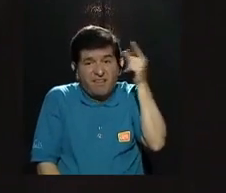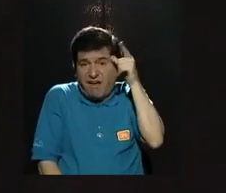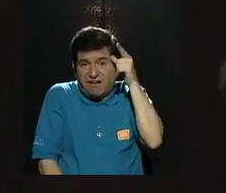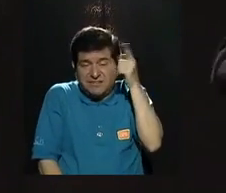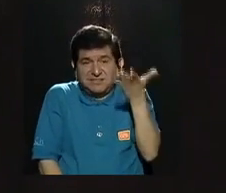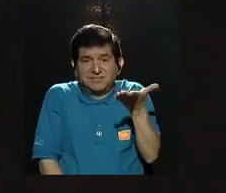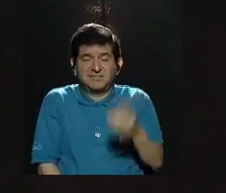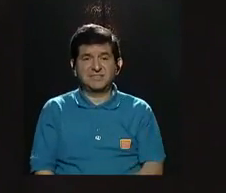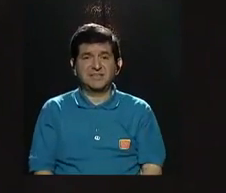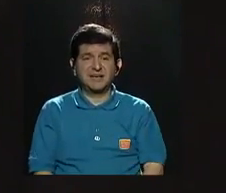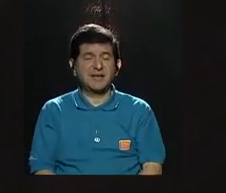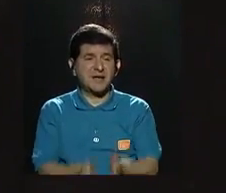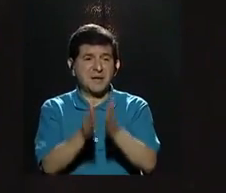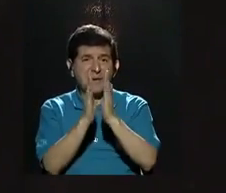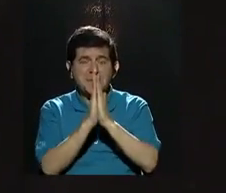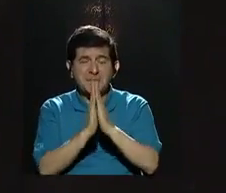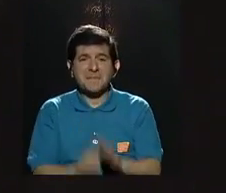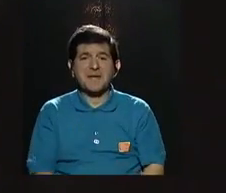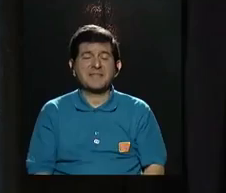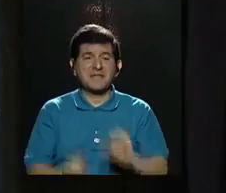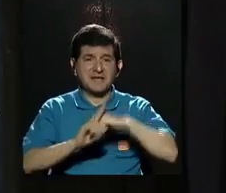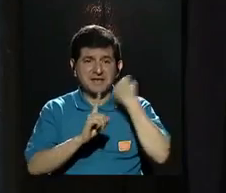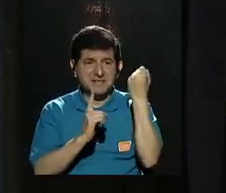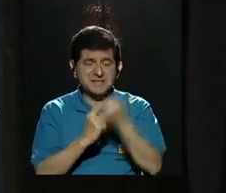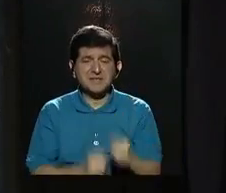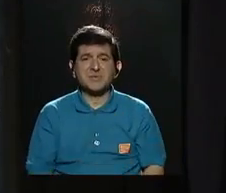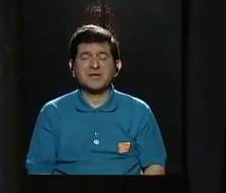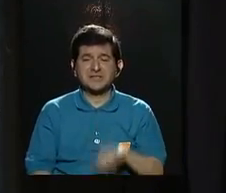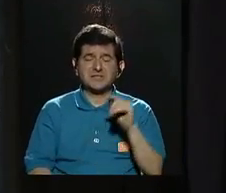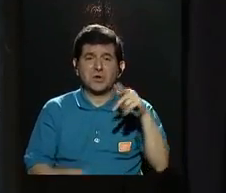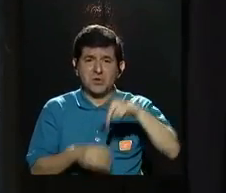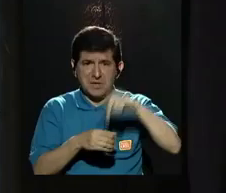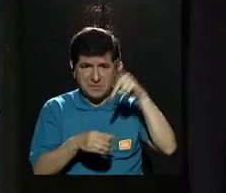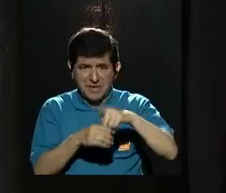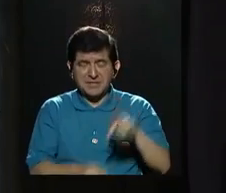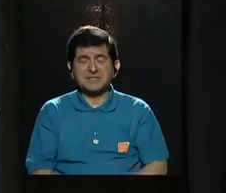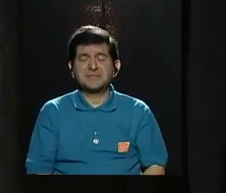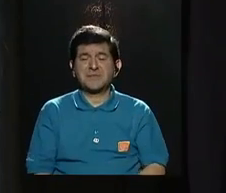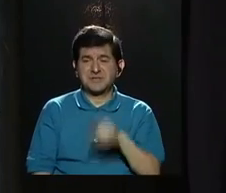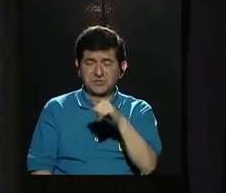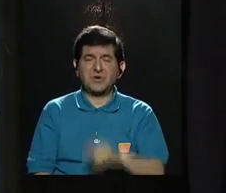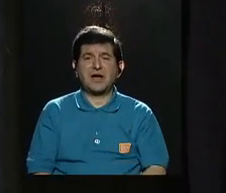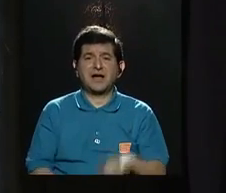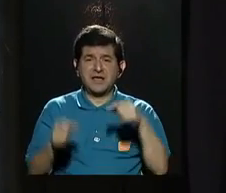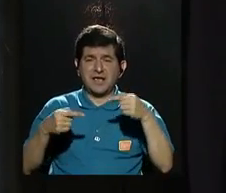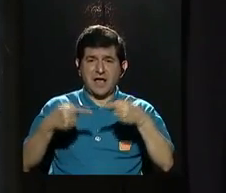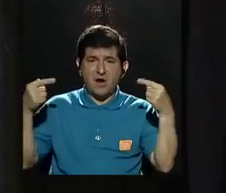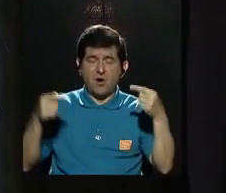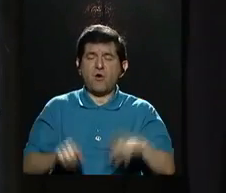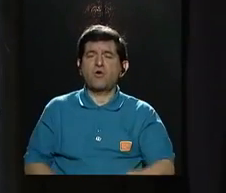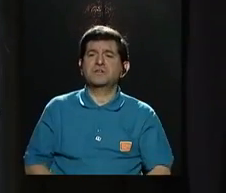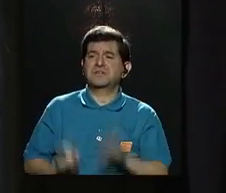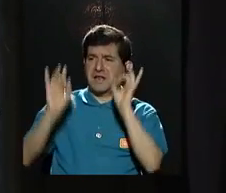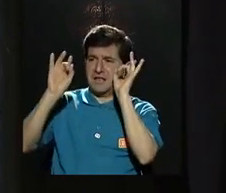to racism or an end to misogyny as the planet